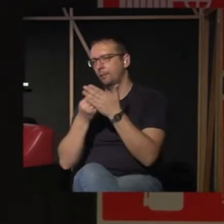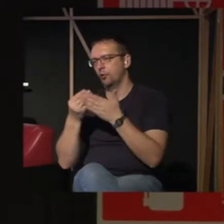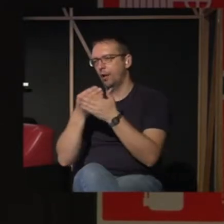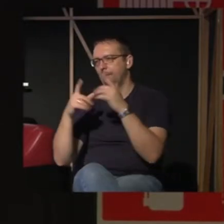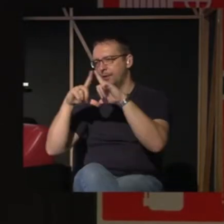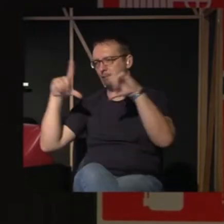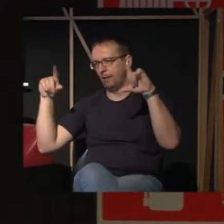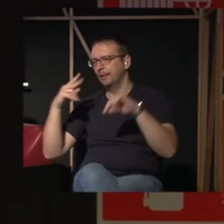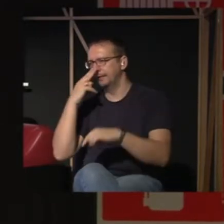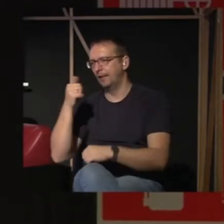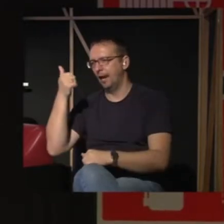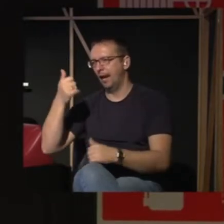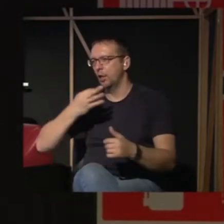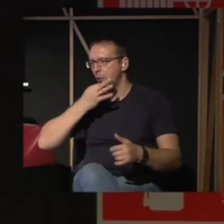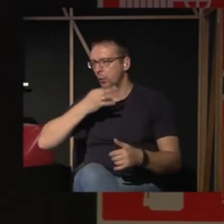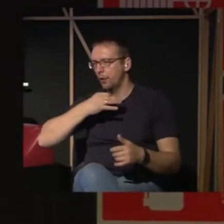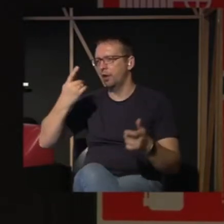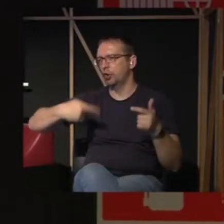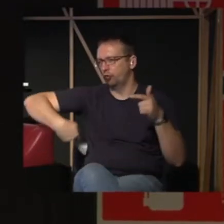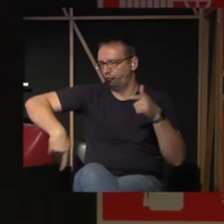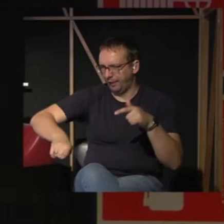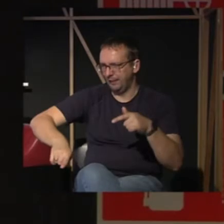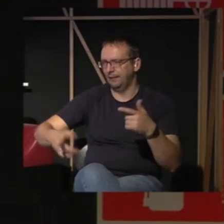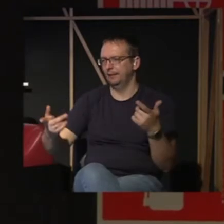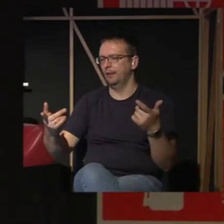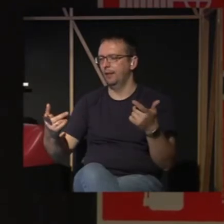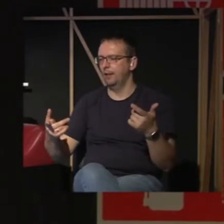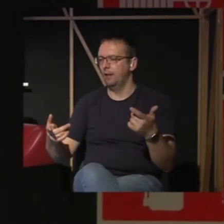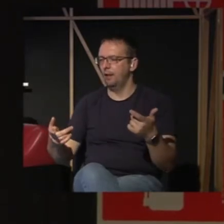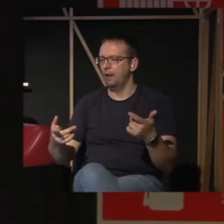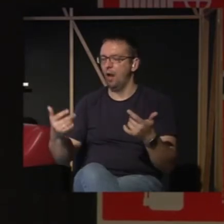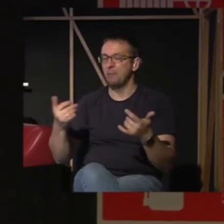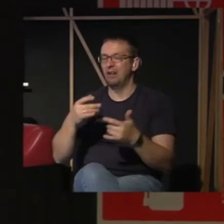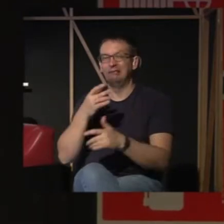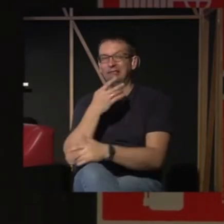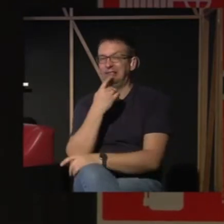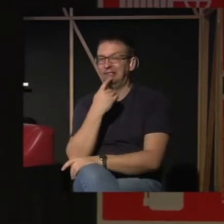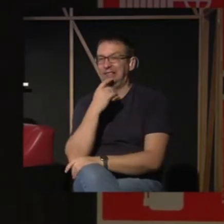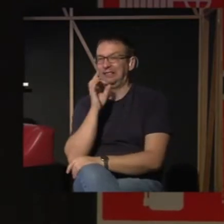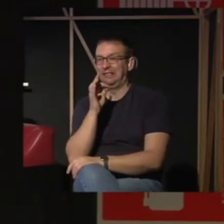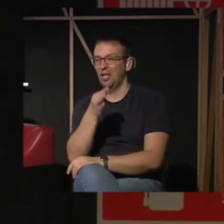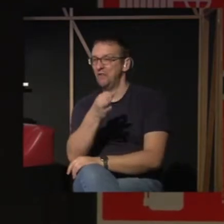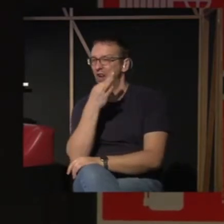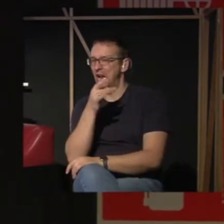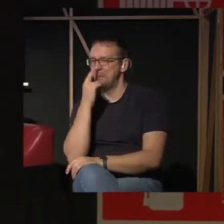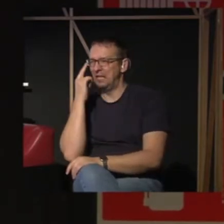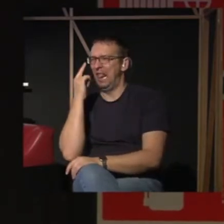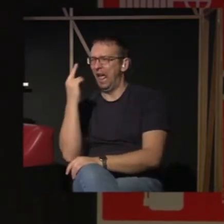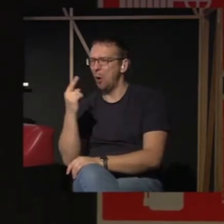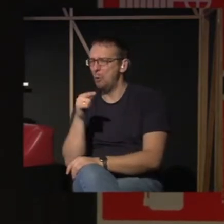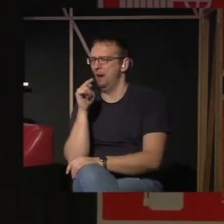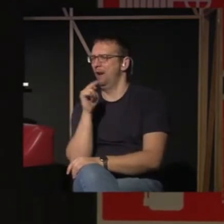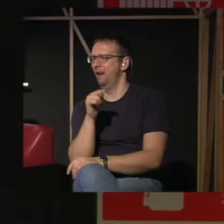believe they actually won. I don't remember. Don't quote me on this. But this was, I believe, the first time that we incorporated